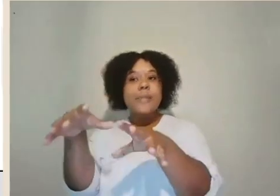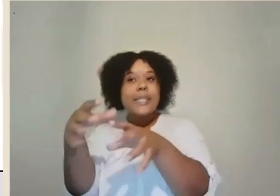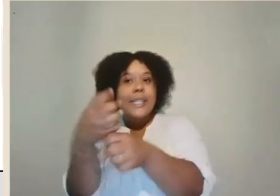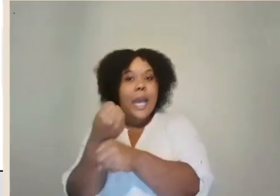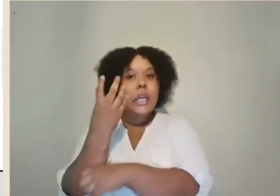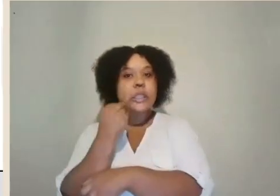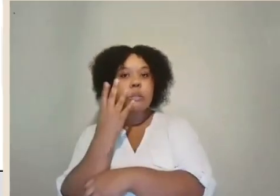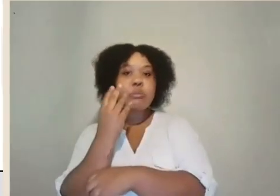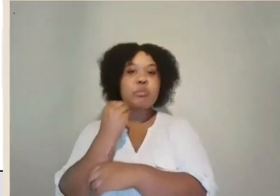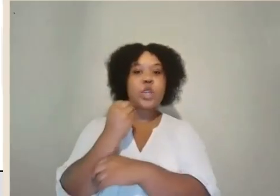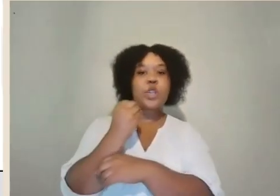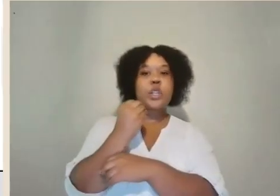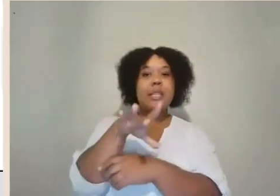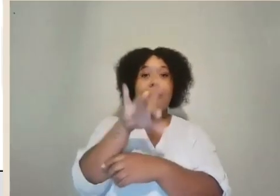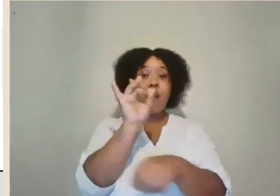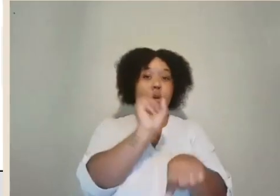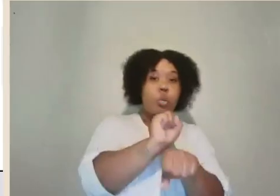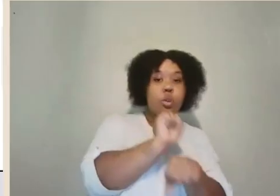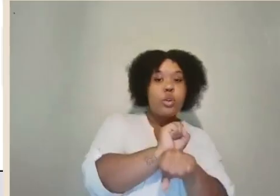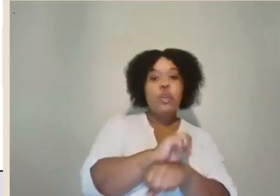work as professionals, find employment,